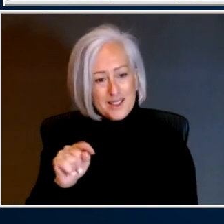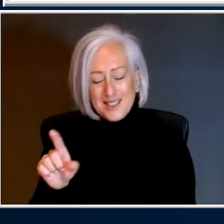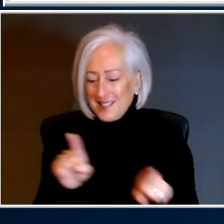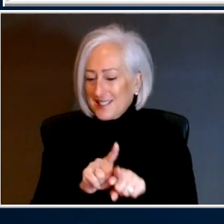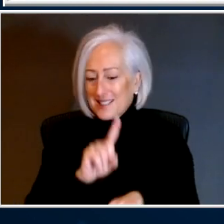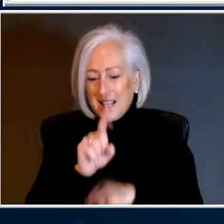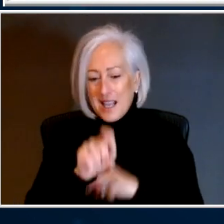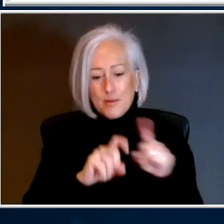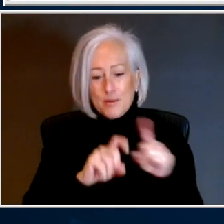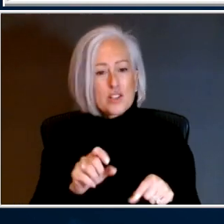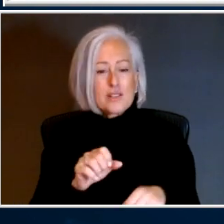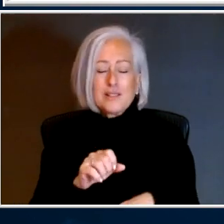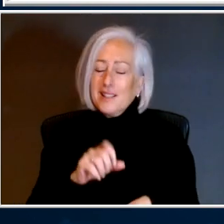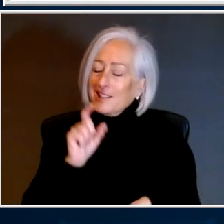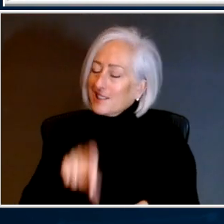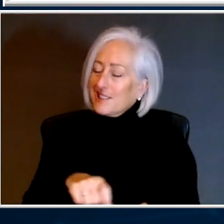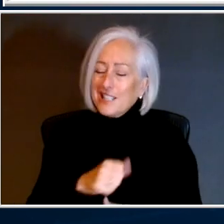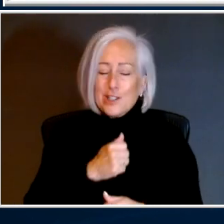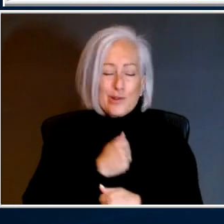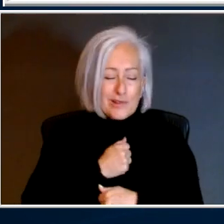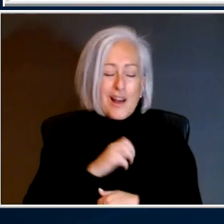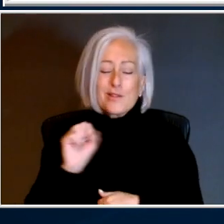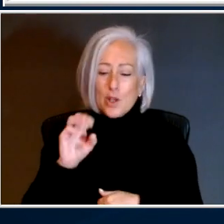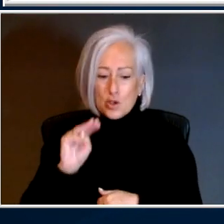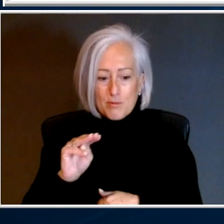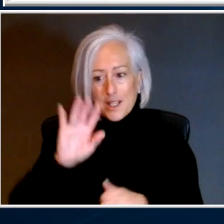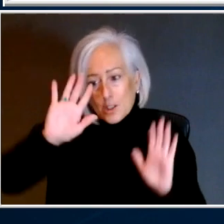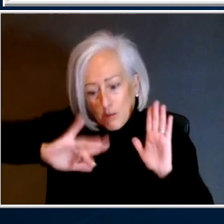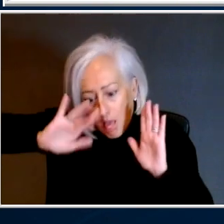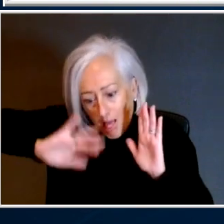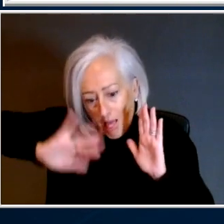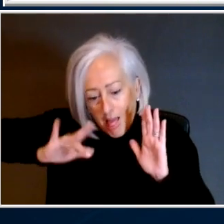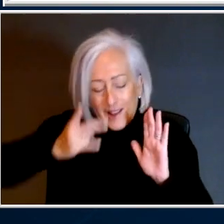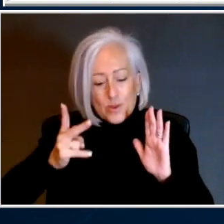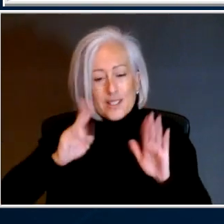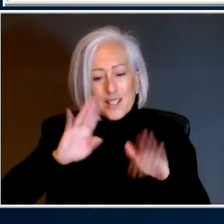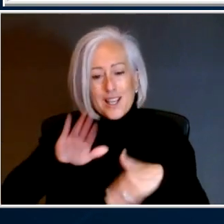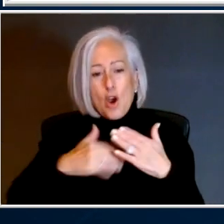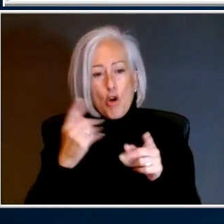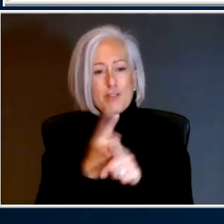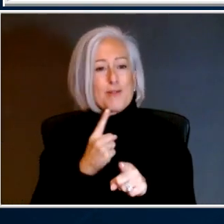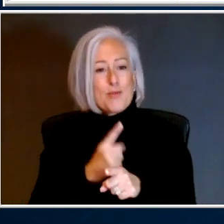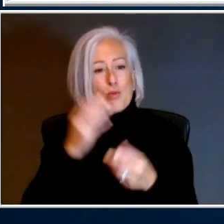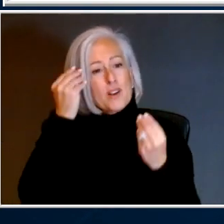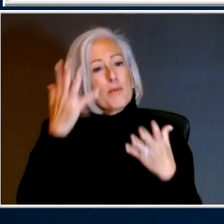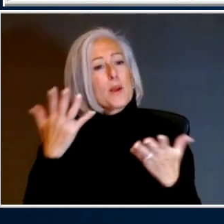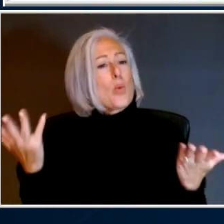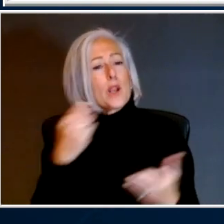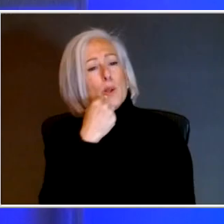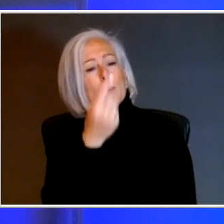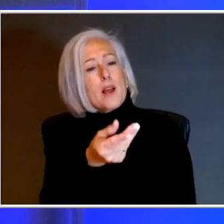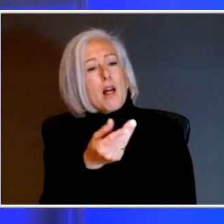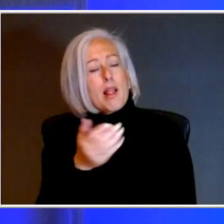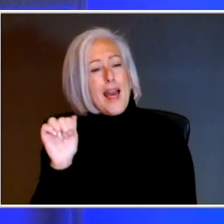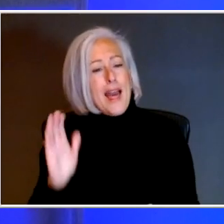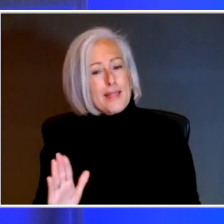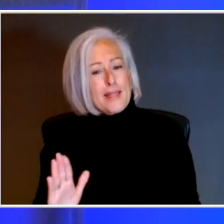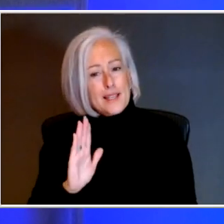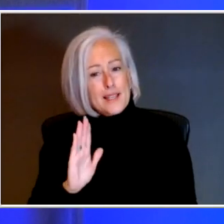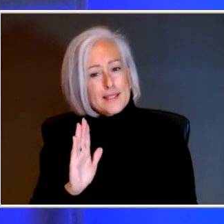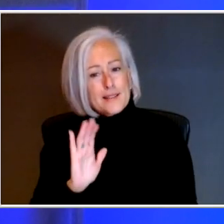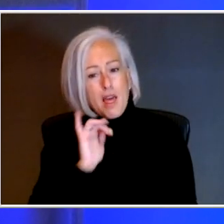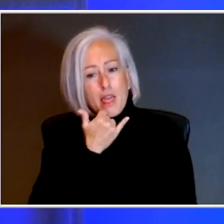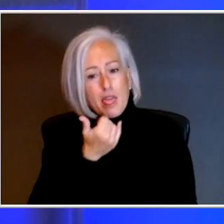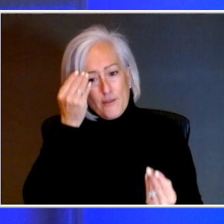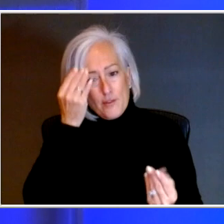social media and the power of scrolling to get all that accurate information. What do you tell patients who might be misinformed? I let them